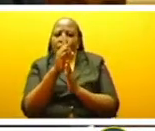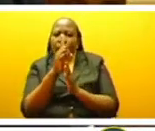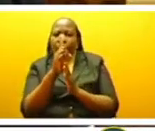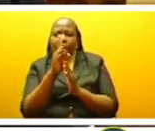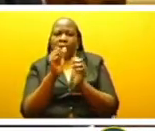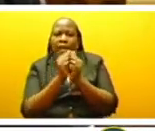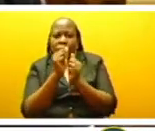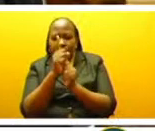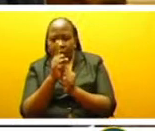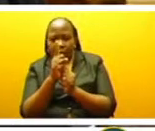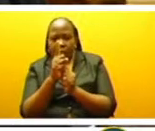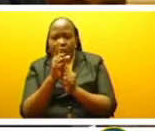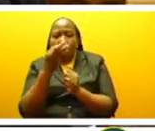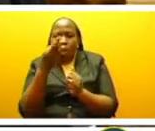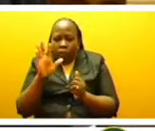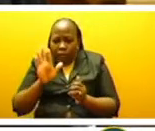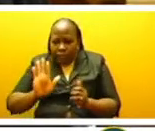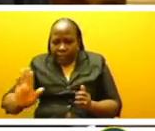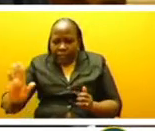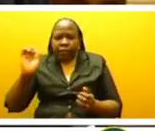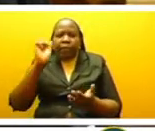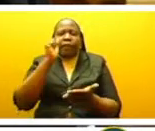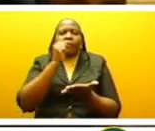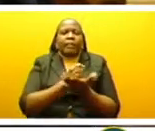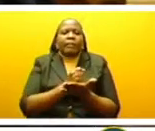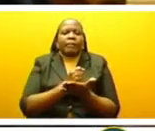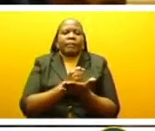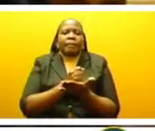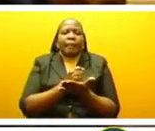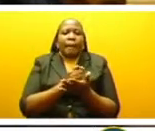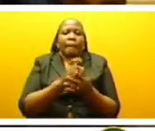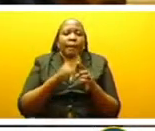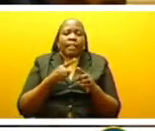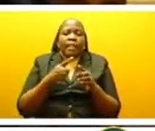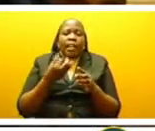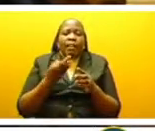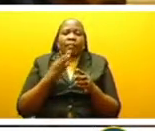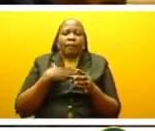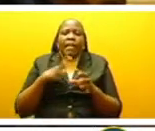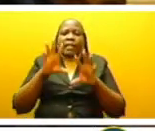affidavit. But if I may summarize,